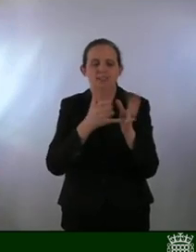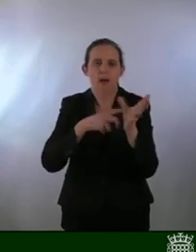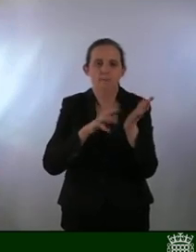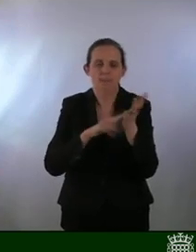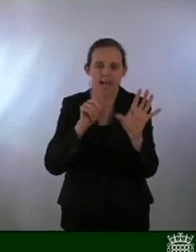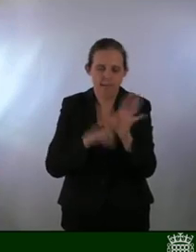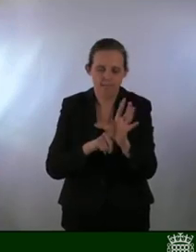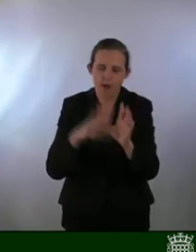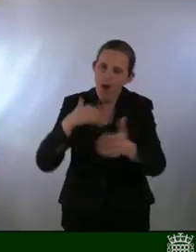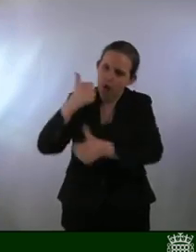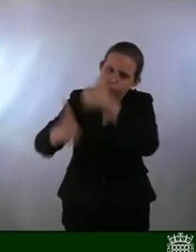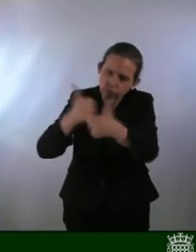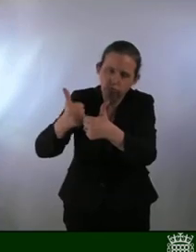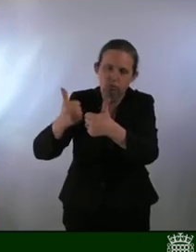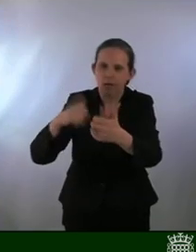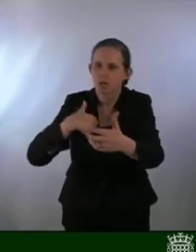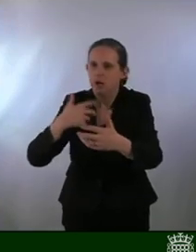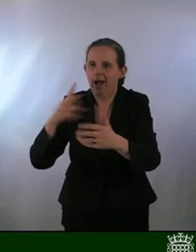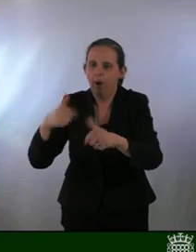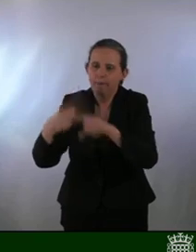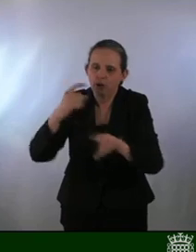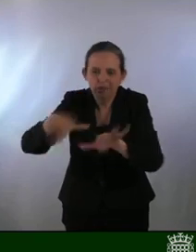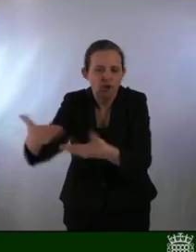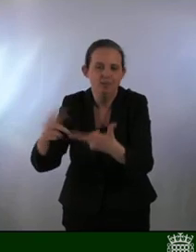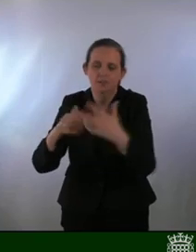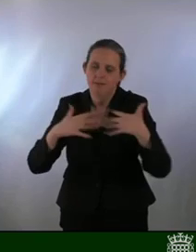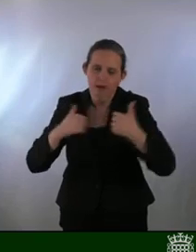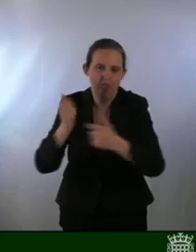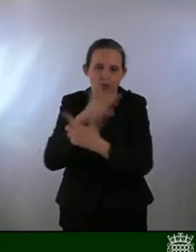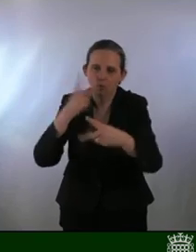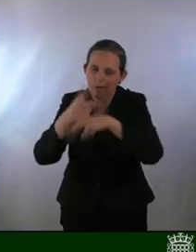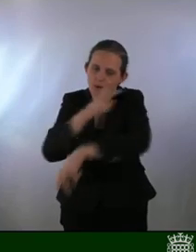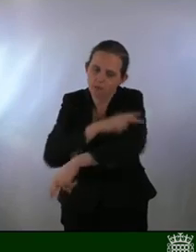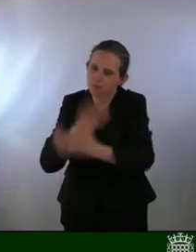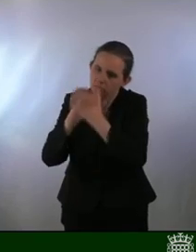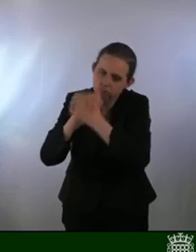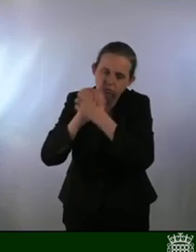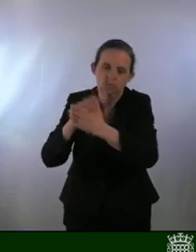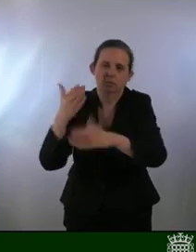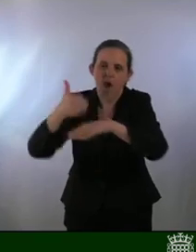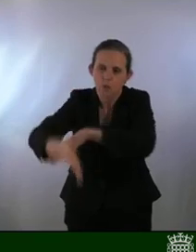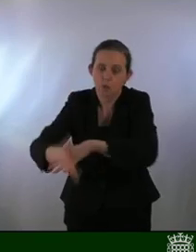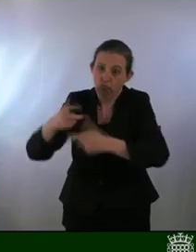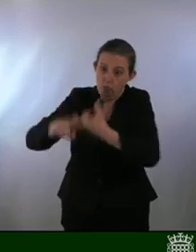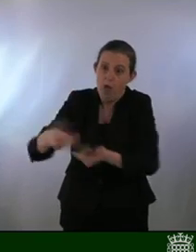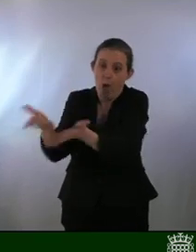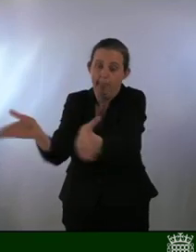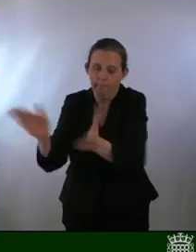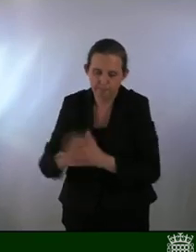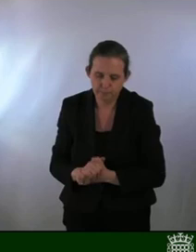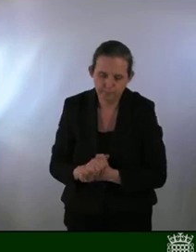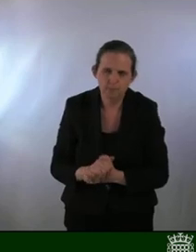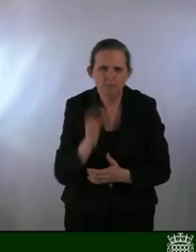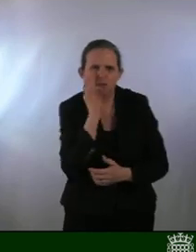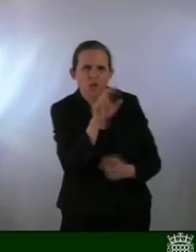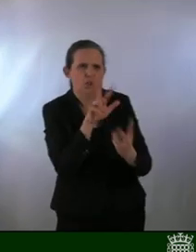whom we rely day to day, but rely all the more so under these conditions. Can I say to the Secretary of State, if I may press him on 2